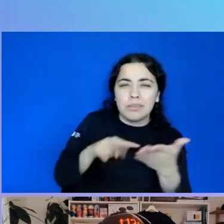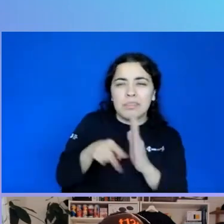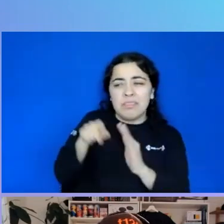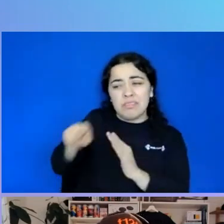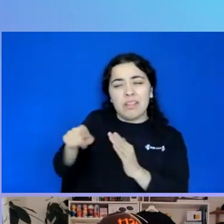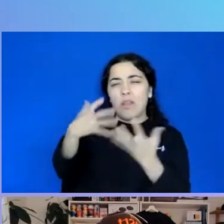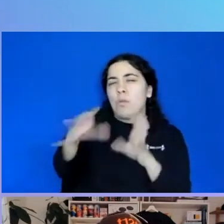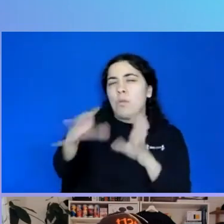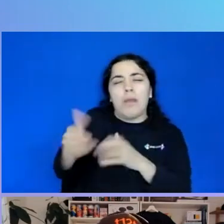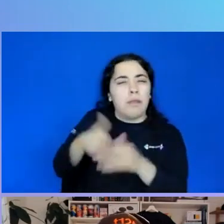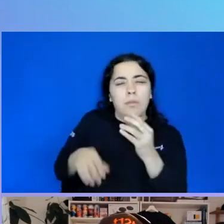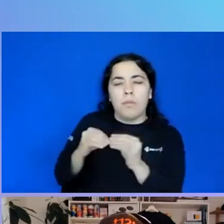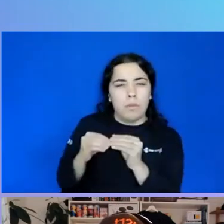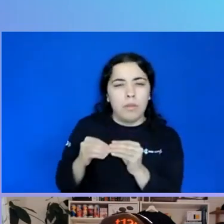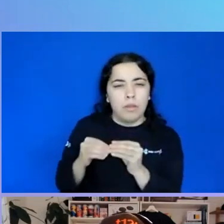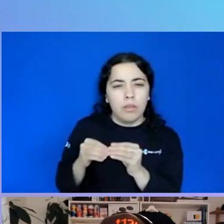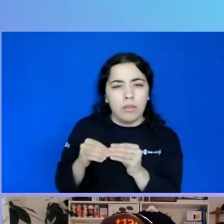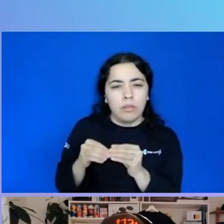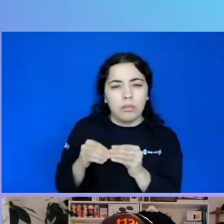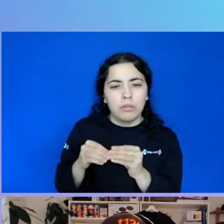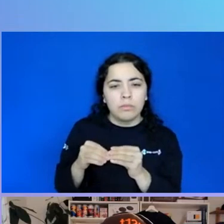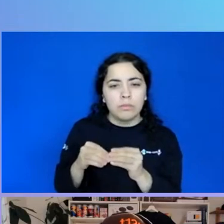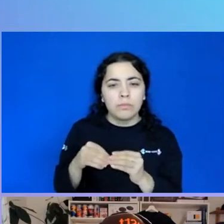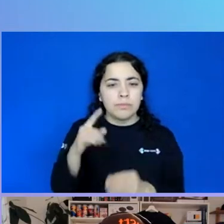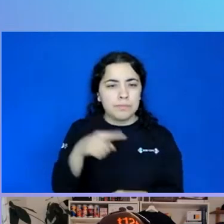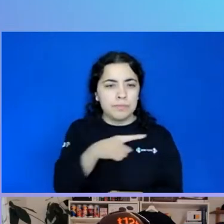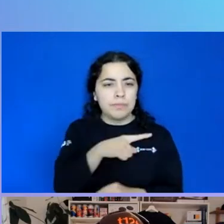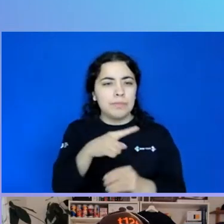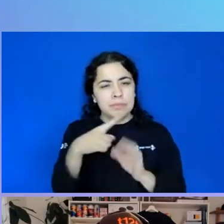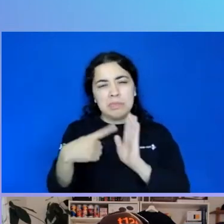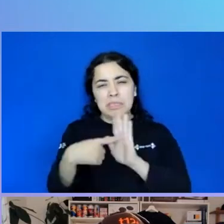So this example also kind of sucks.